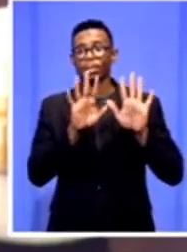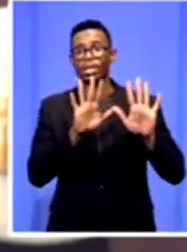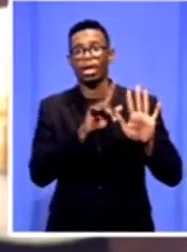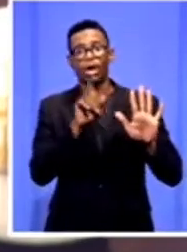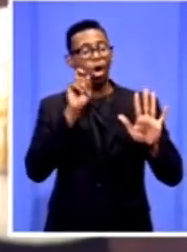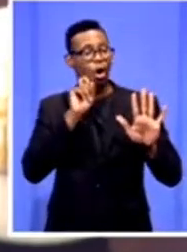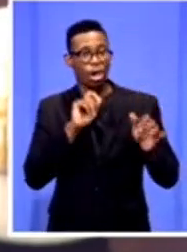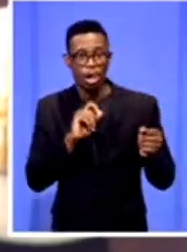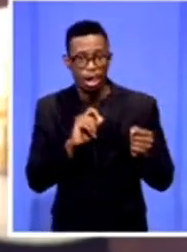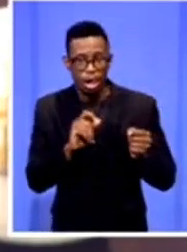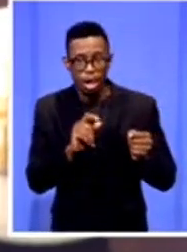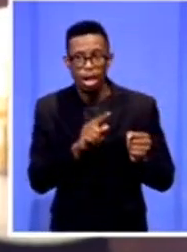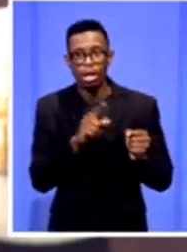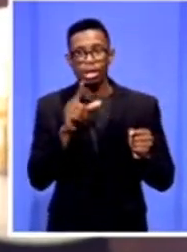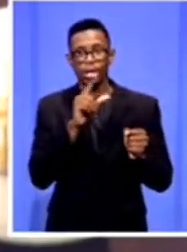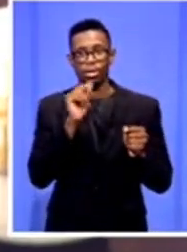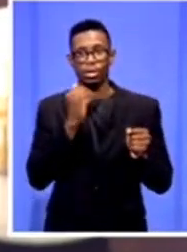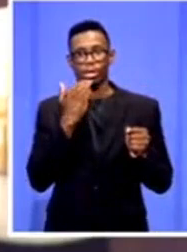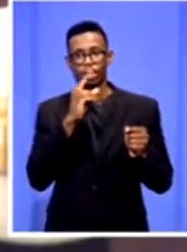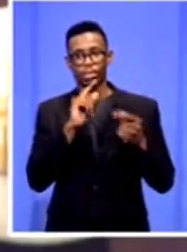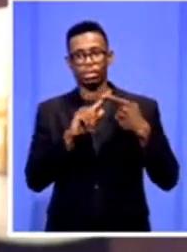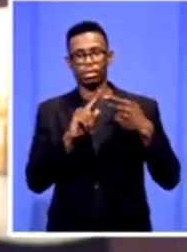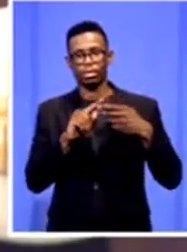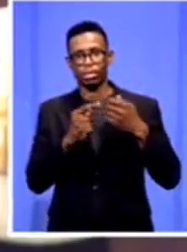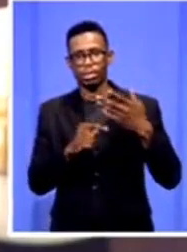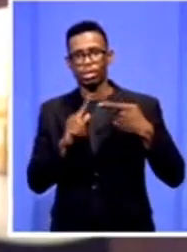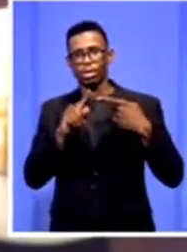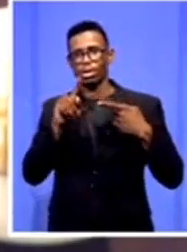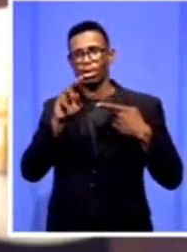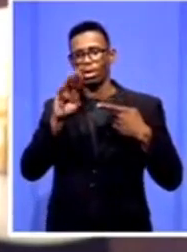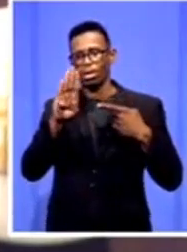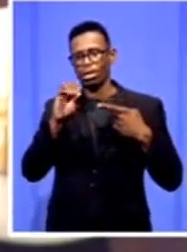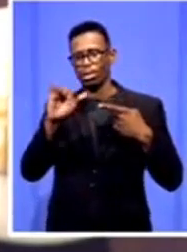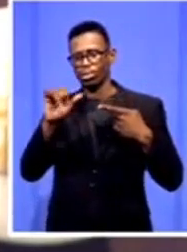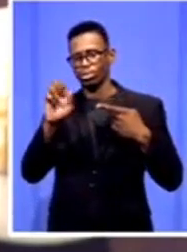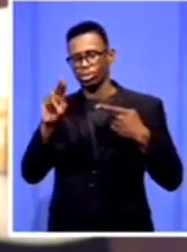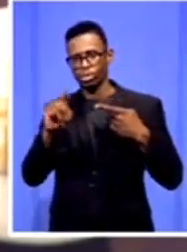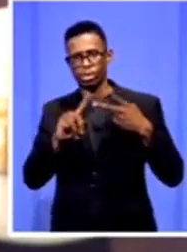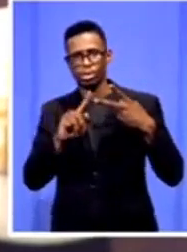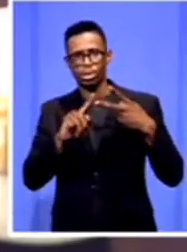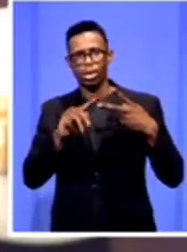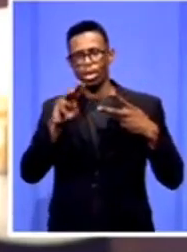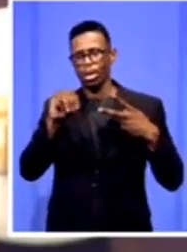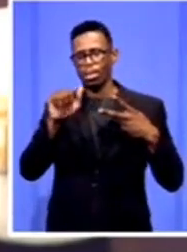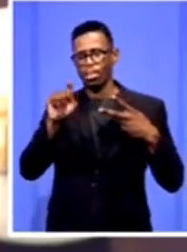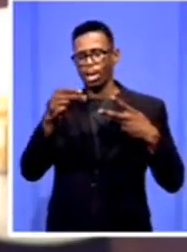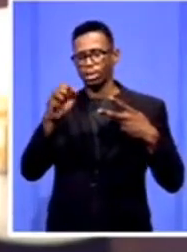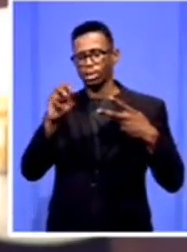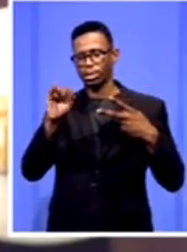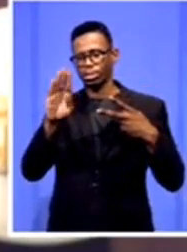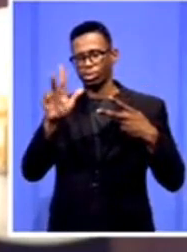Nkgono Nzimbo Boizini, Jeremia Mathebula, Mathula